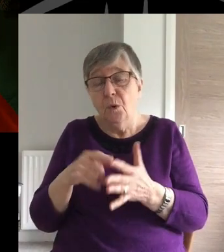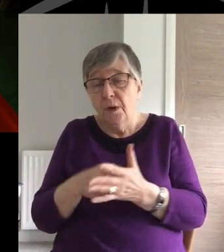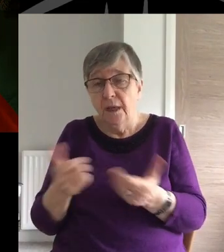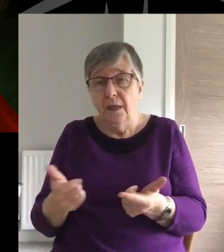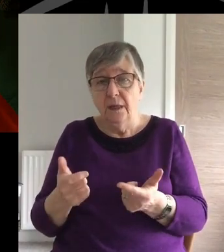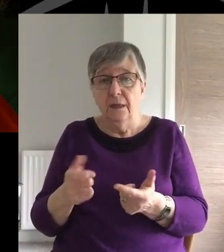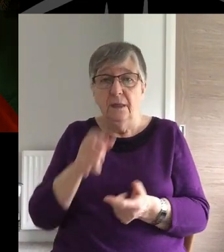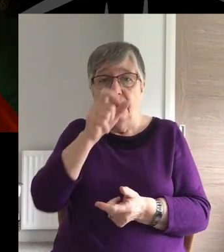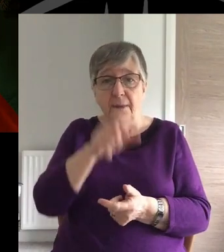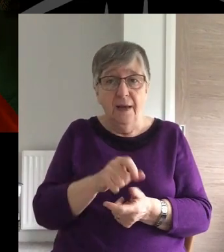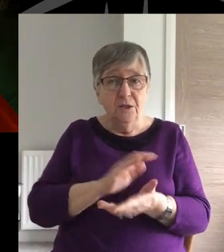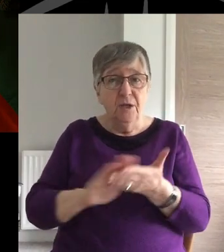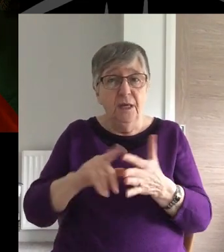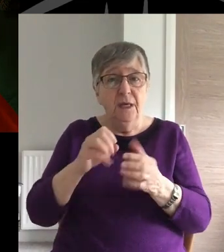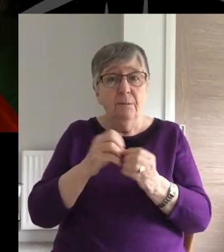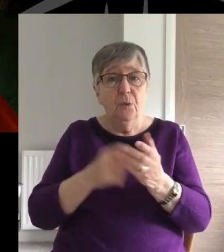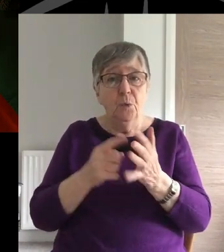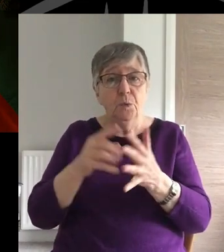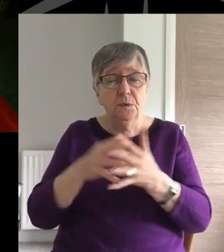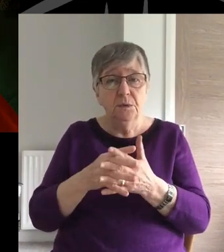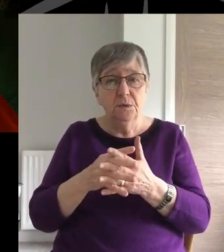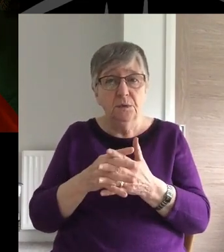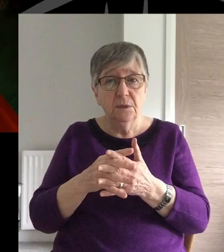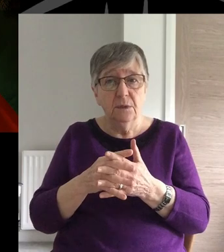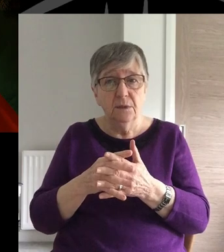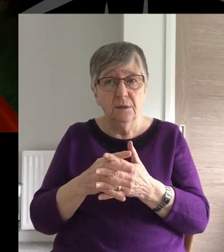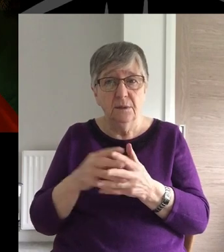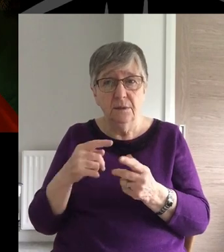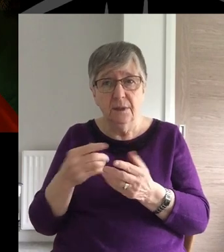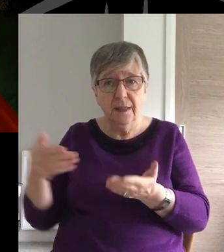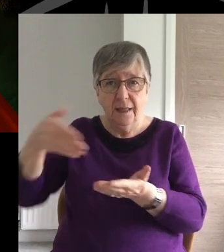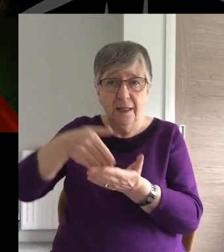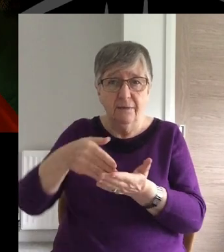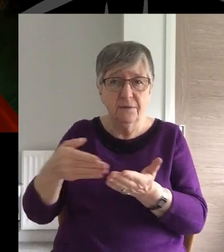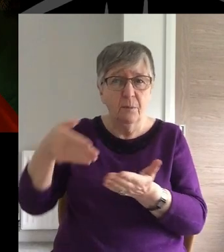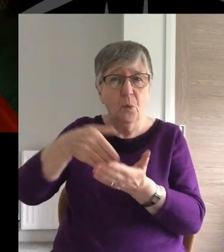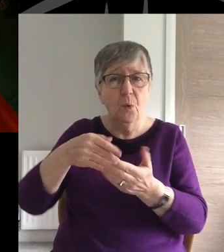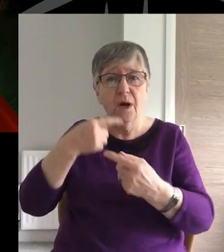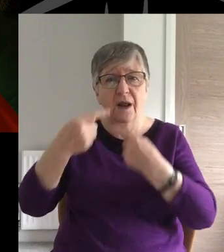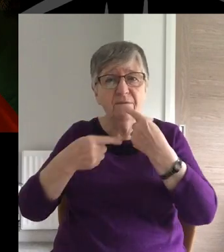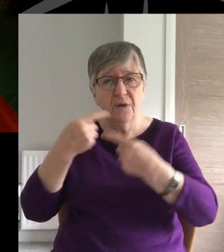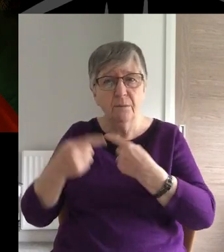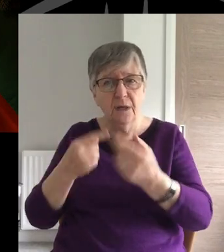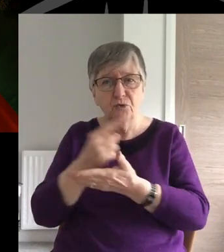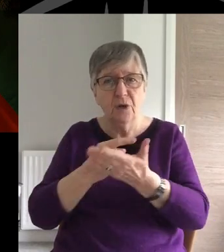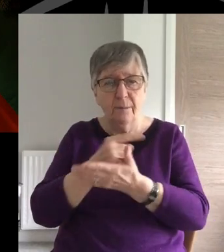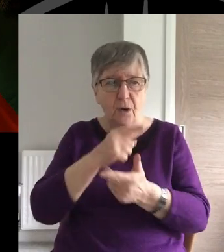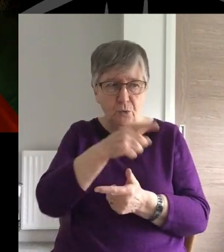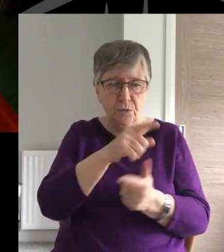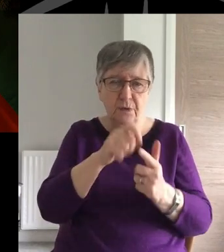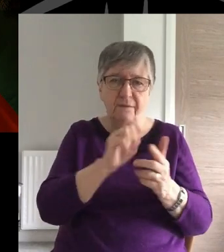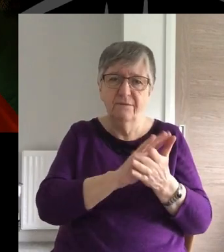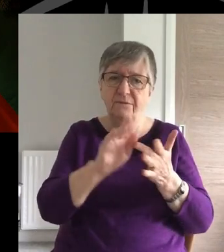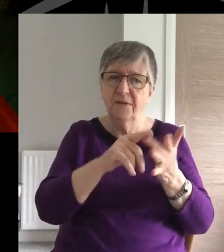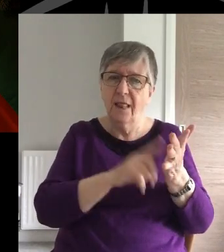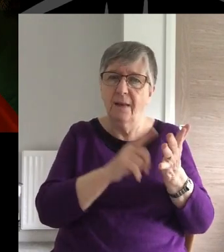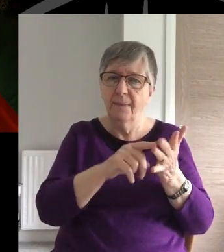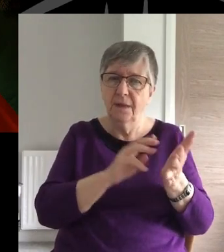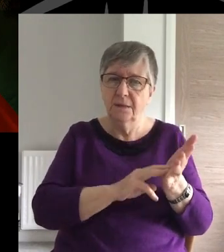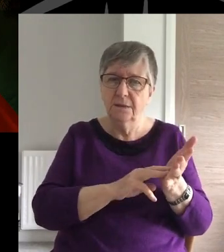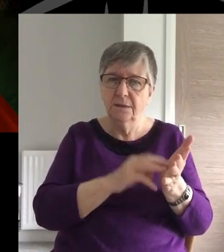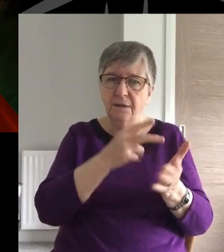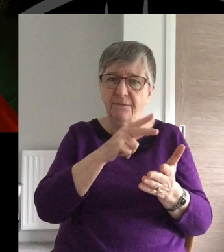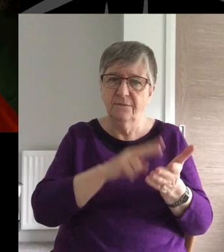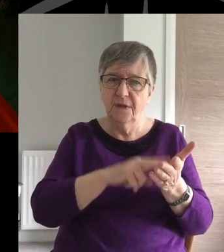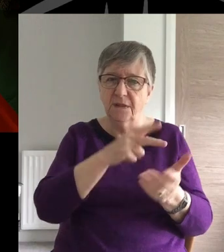Okay, so the passage in Hebrews chapter 2 that I read fills out more of that verse in Philippians, verse